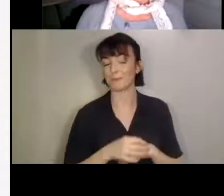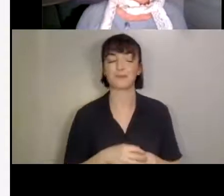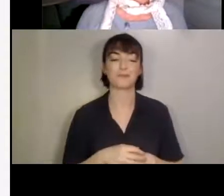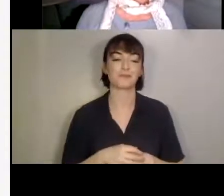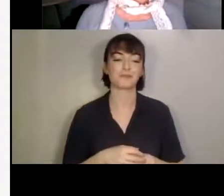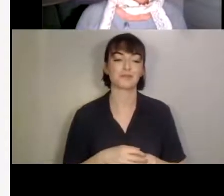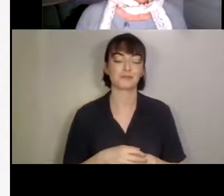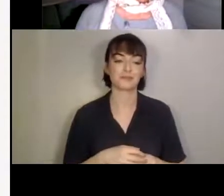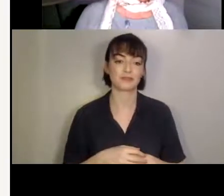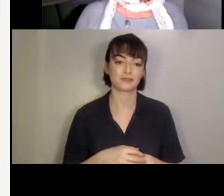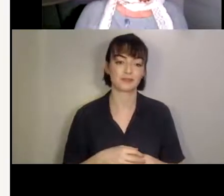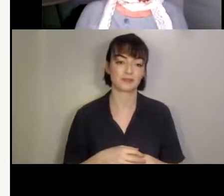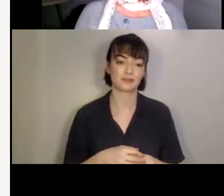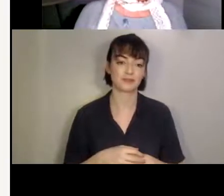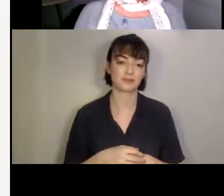below.